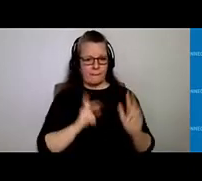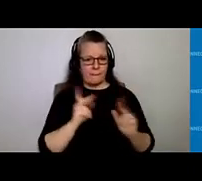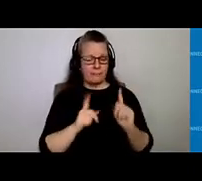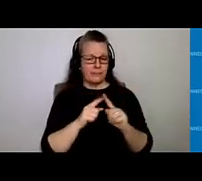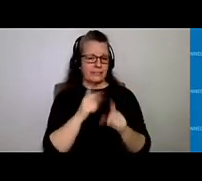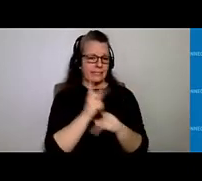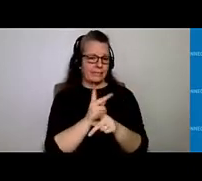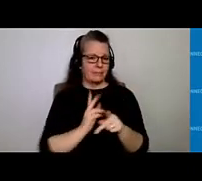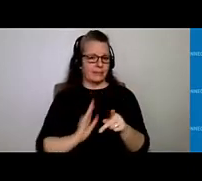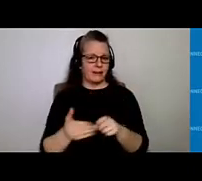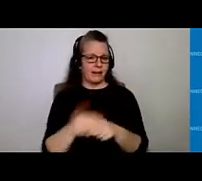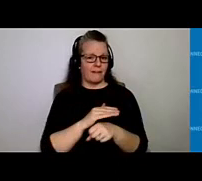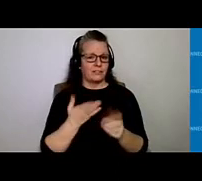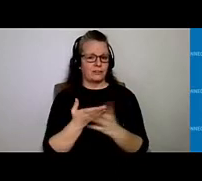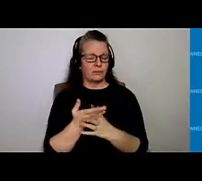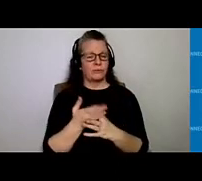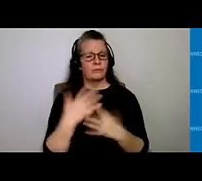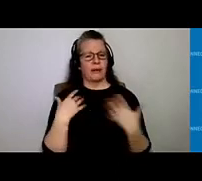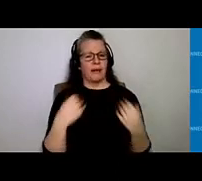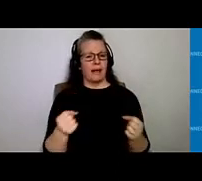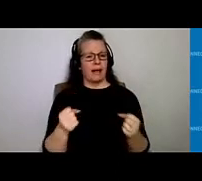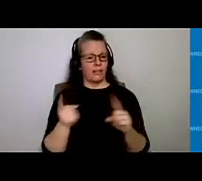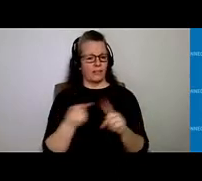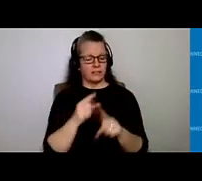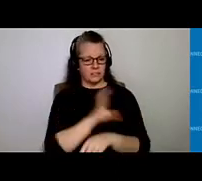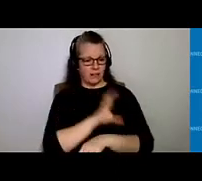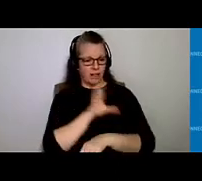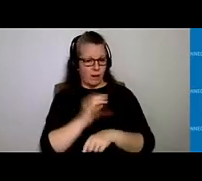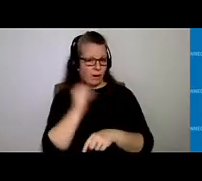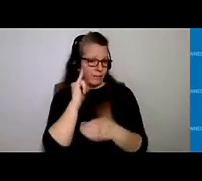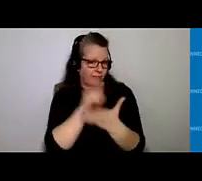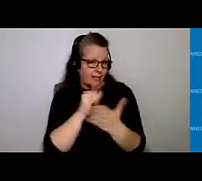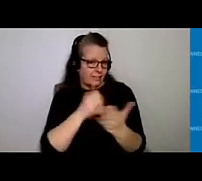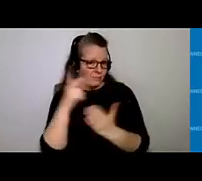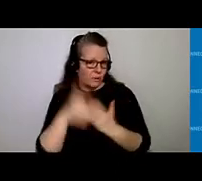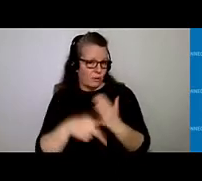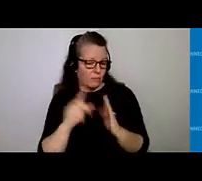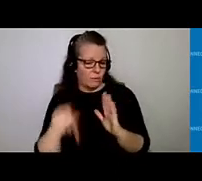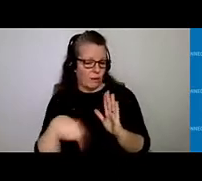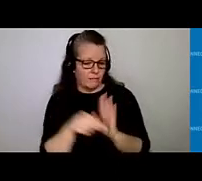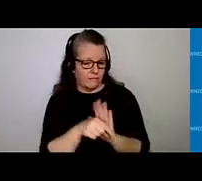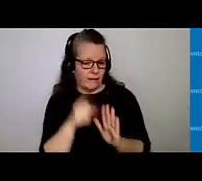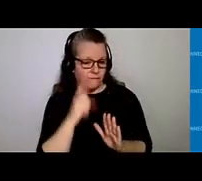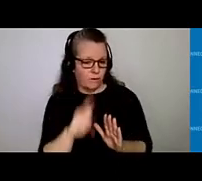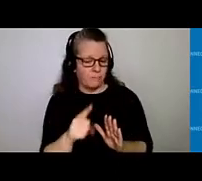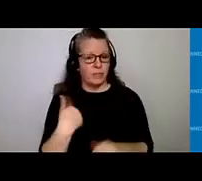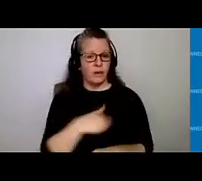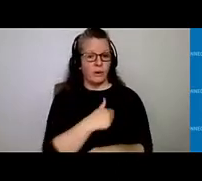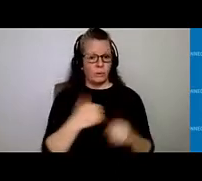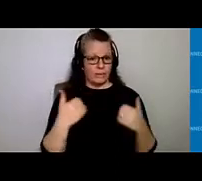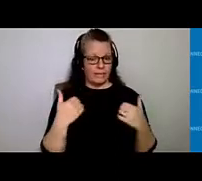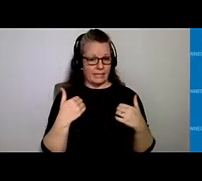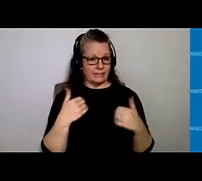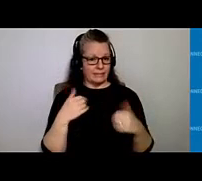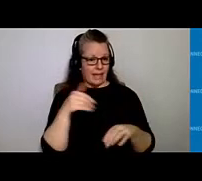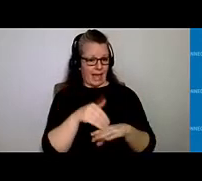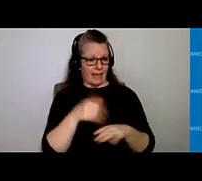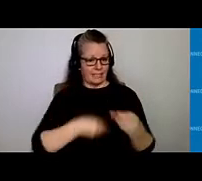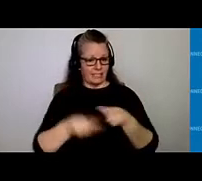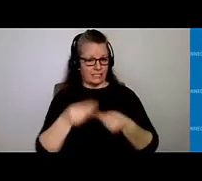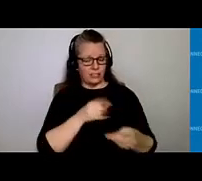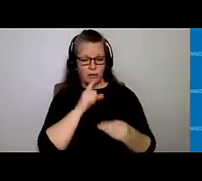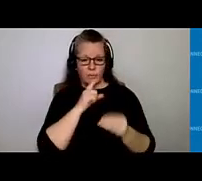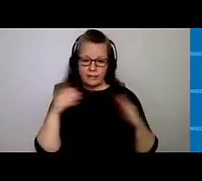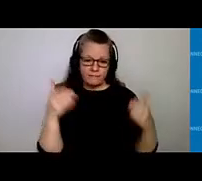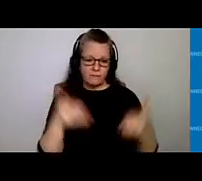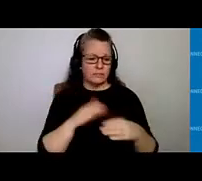their coverage through Health First Colorado, if that's the program that they're eligible for. We at the exchange are really focused on making sure